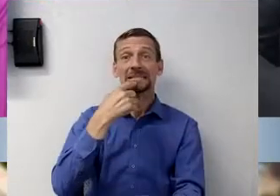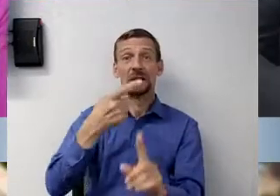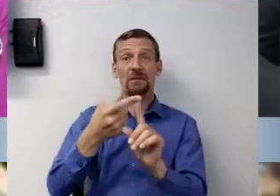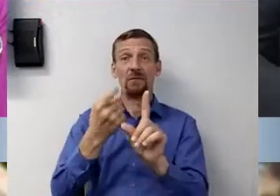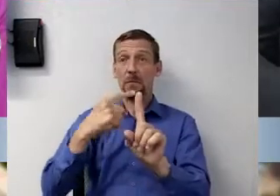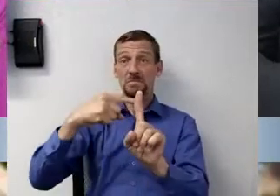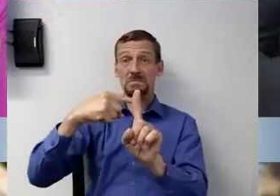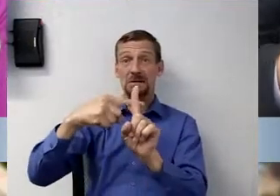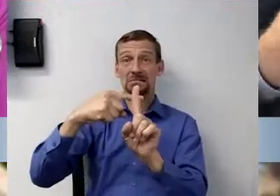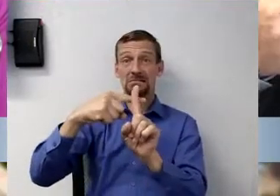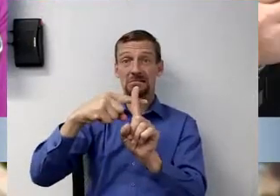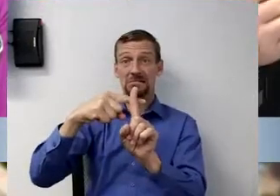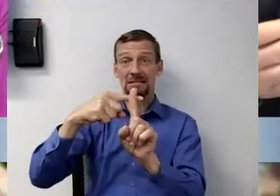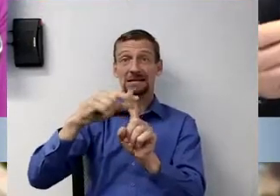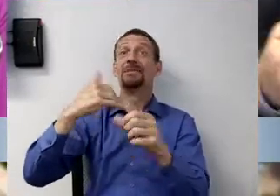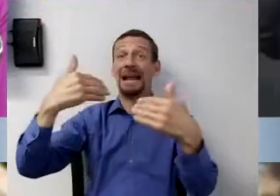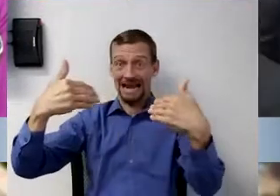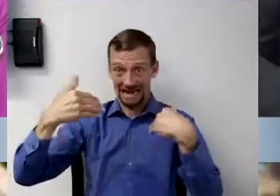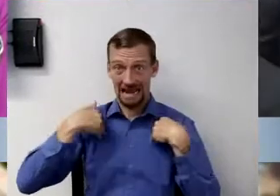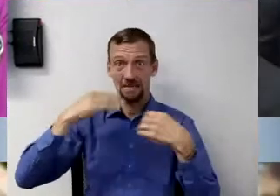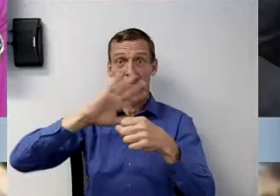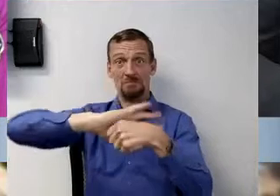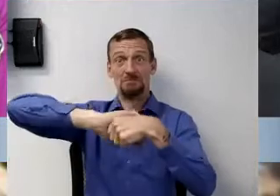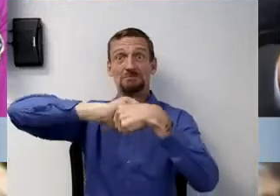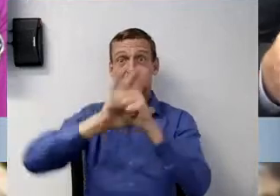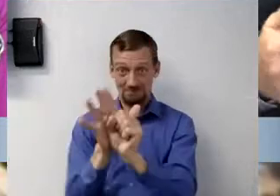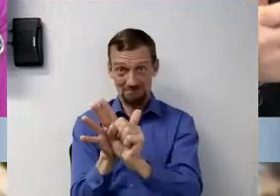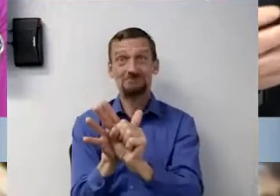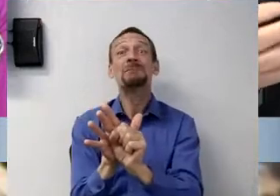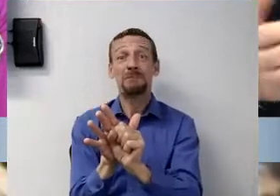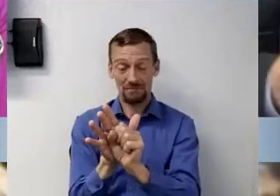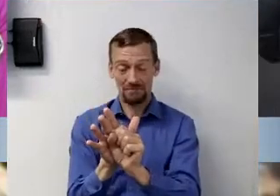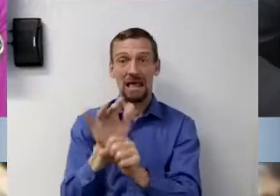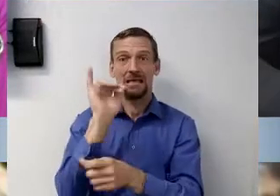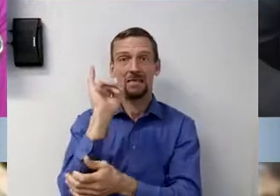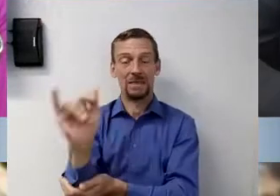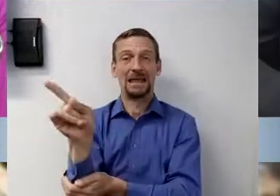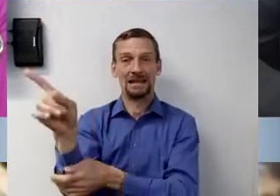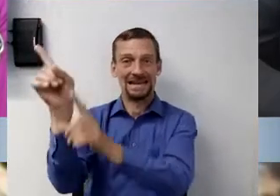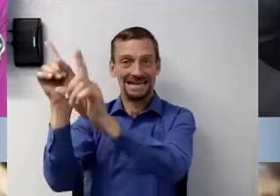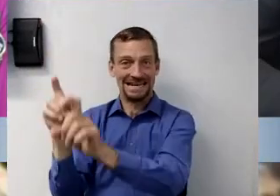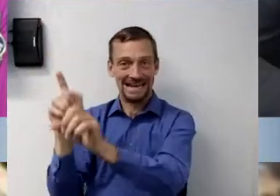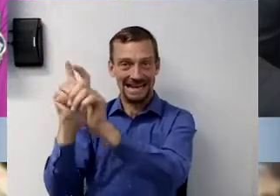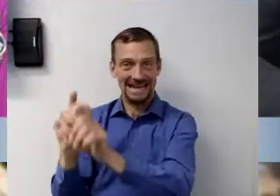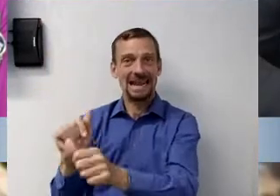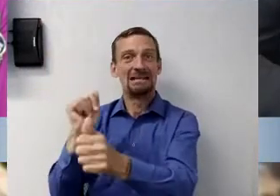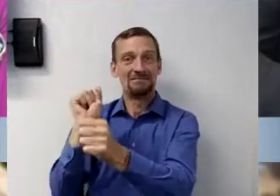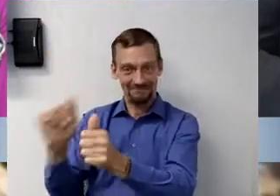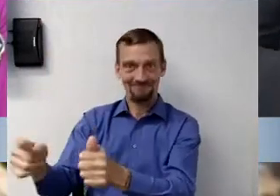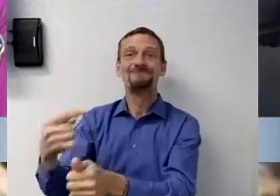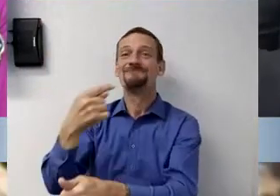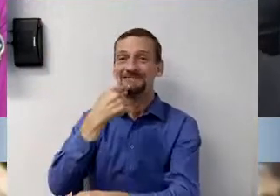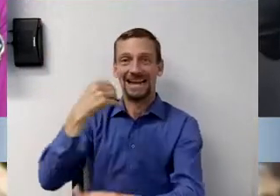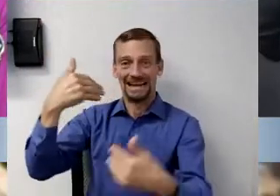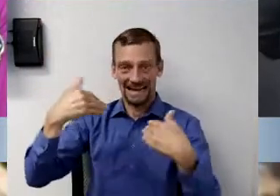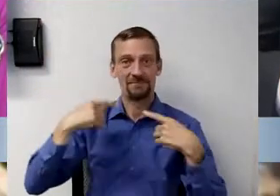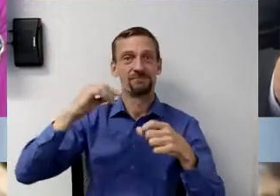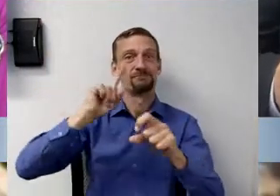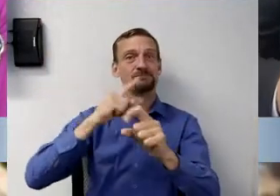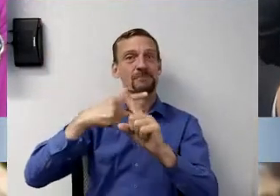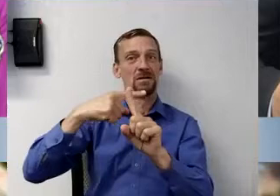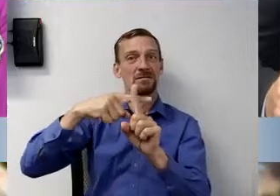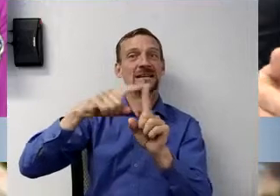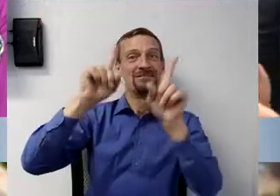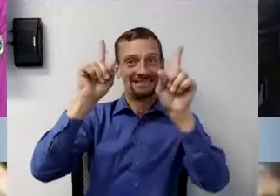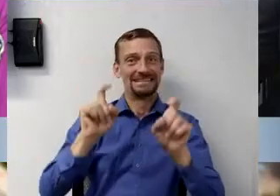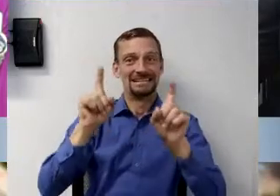rate, that is that the percentage of the tests they're performing that are in fact testing positive, the state is seeing